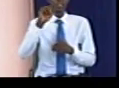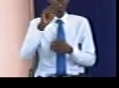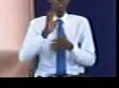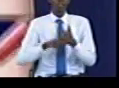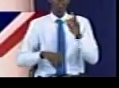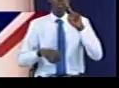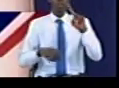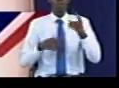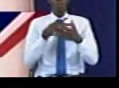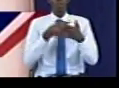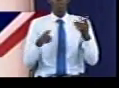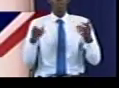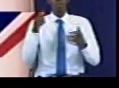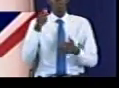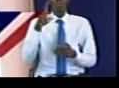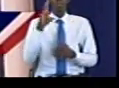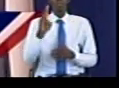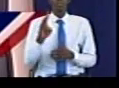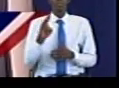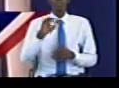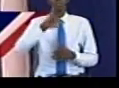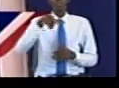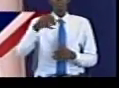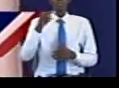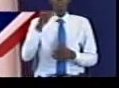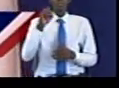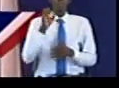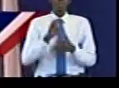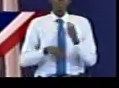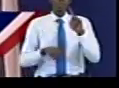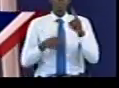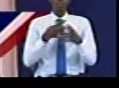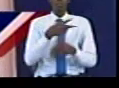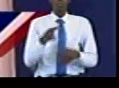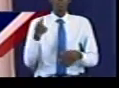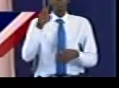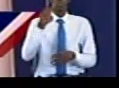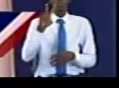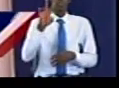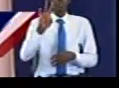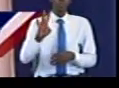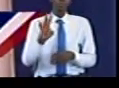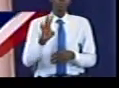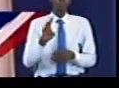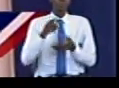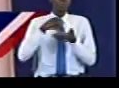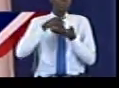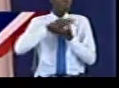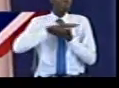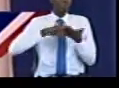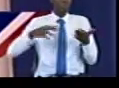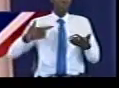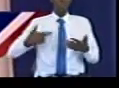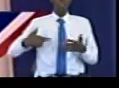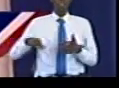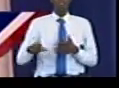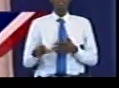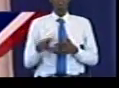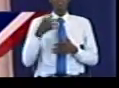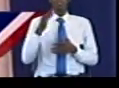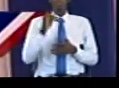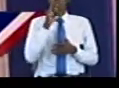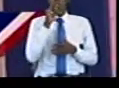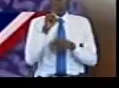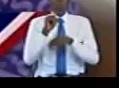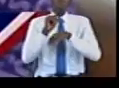James chapter 1, verse 27. Pure religion. There's impure religion. There's traditional